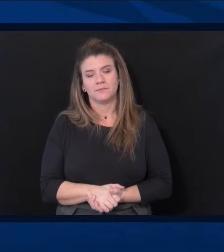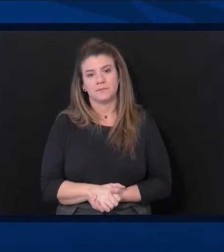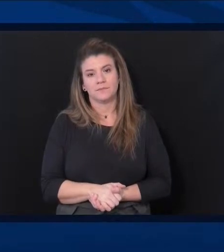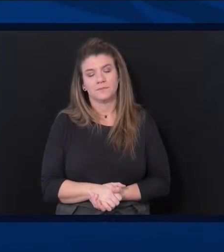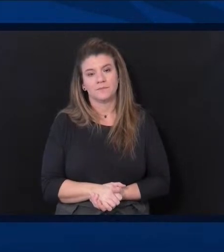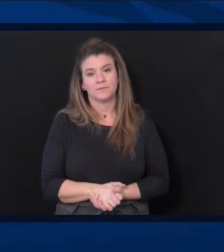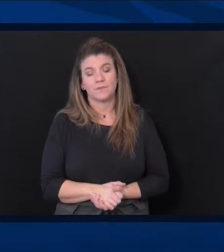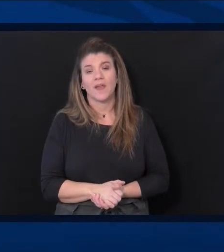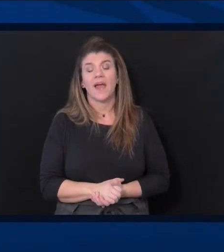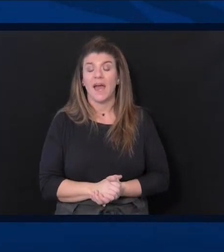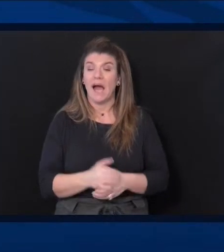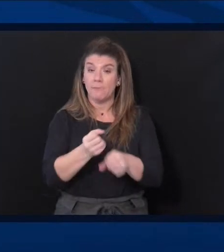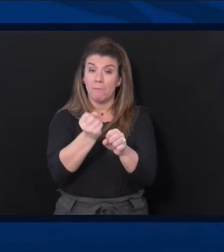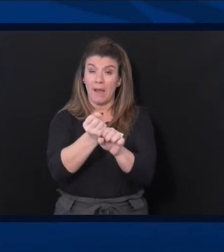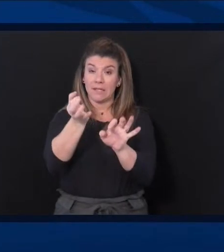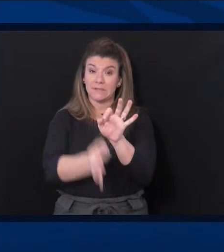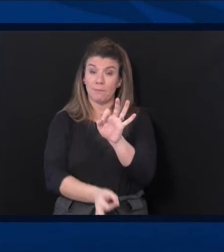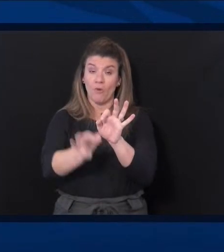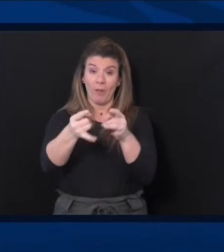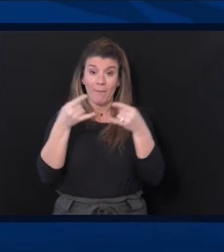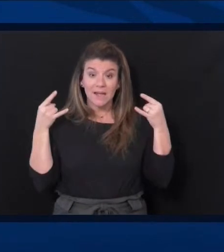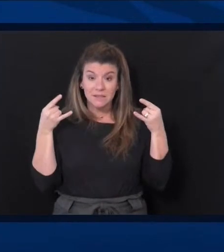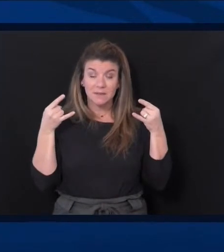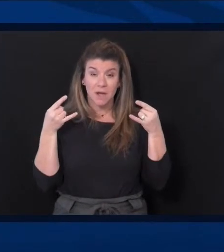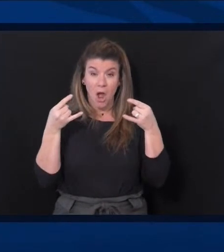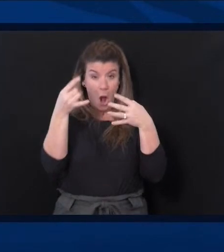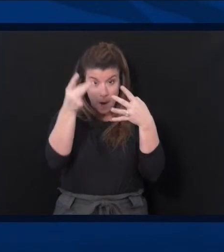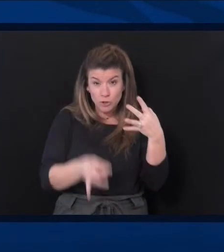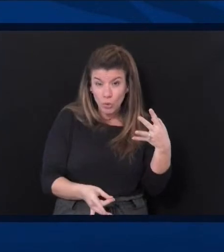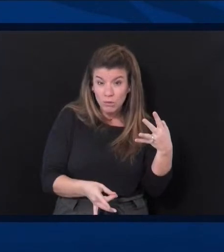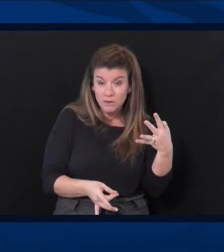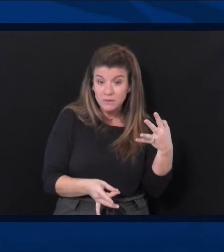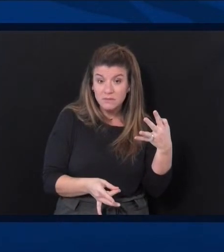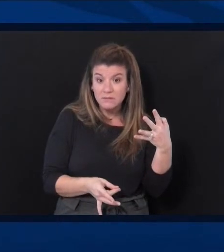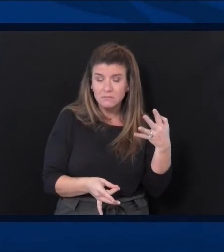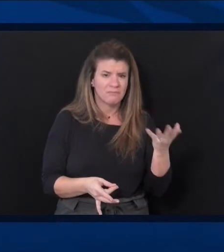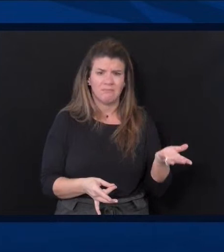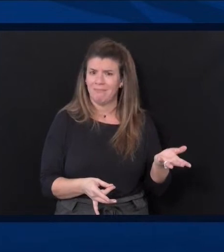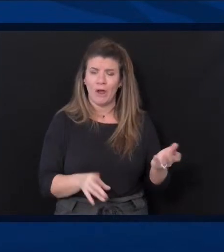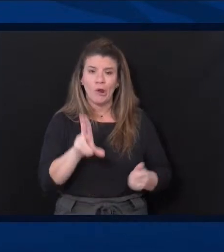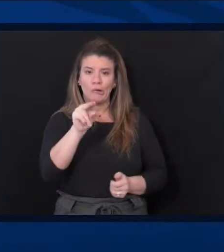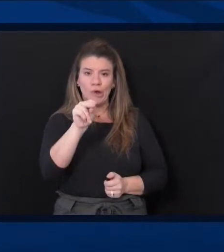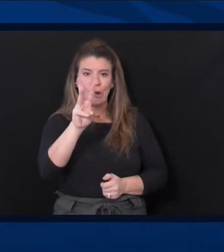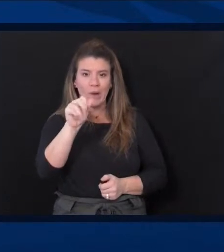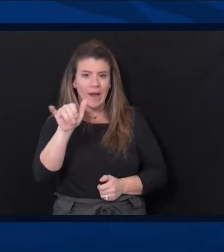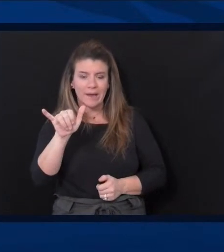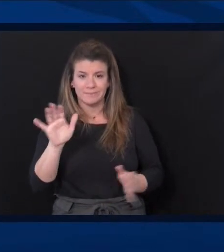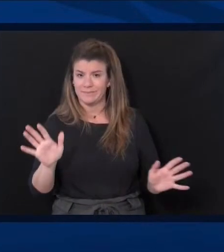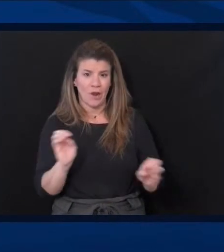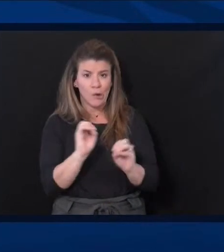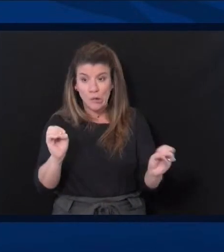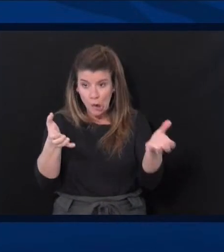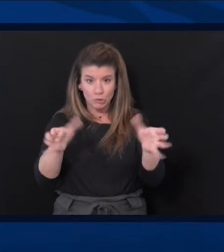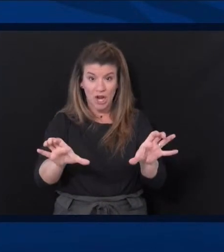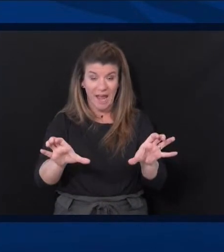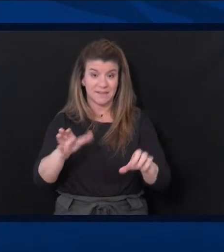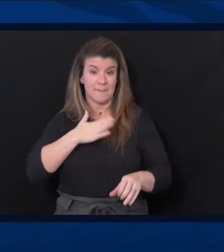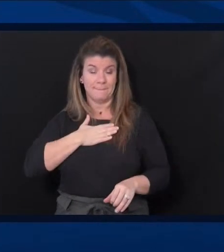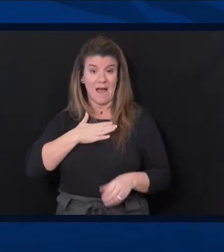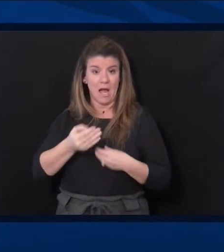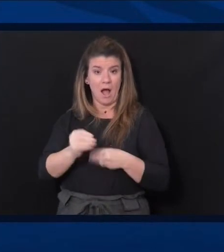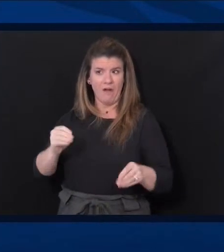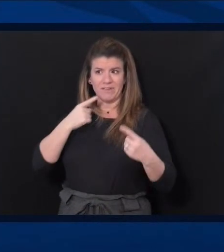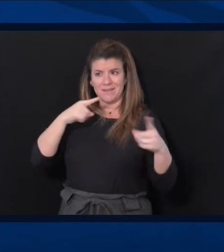David, I'll make it real simple on the mask optional. There's not a chance on this planet that's come from us,